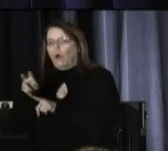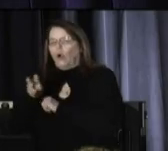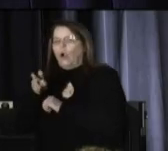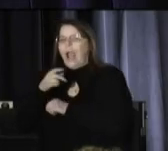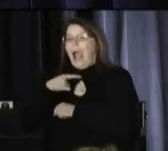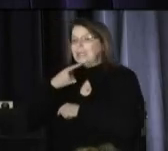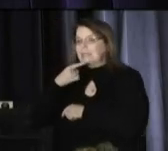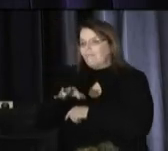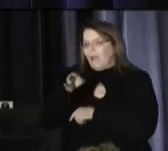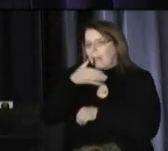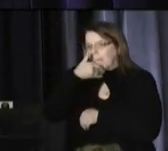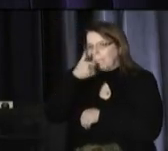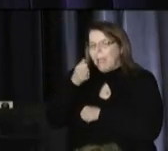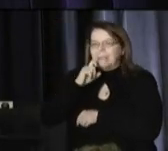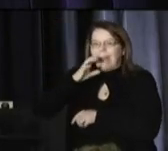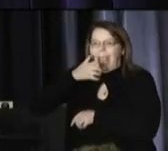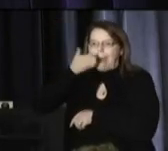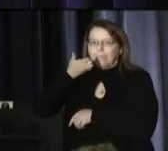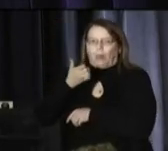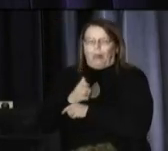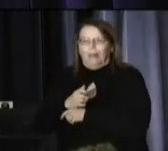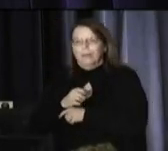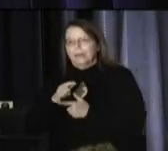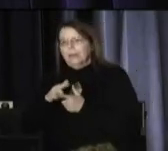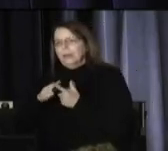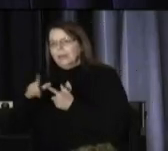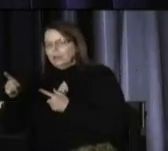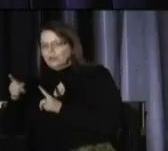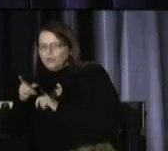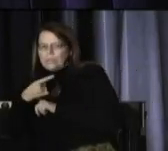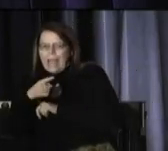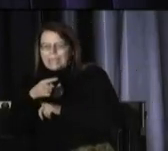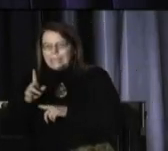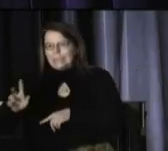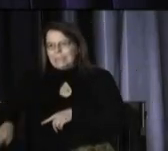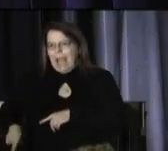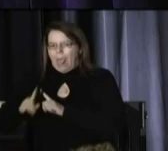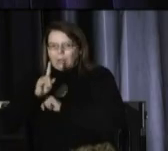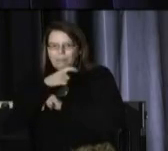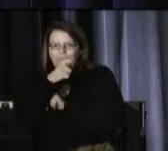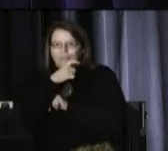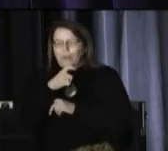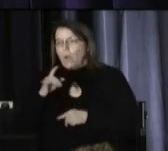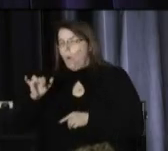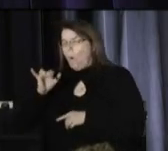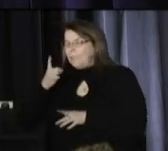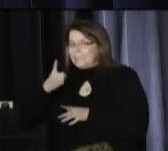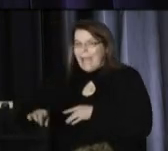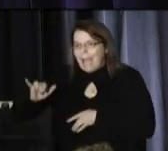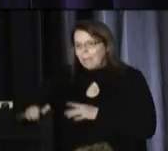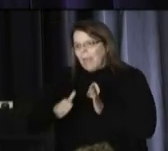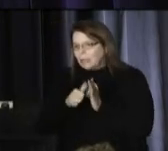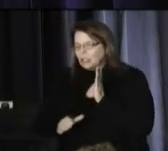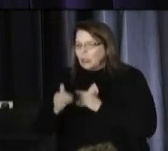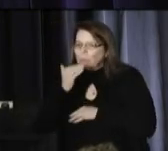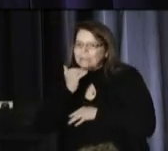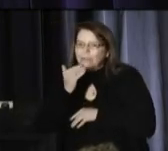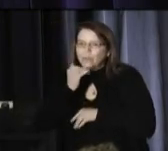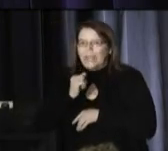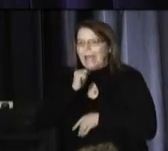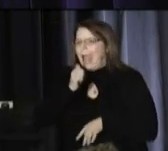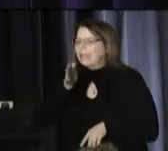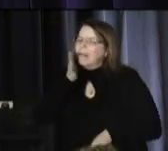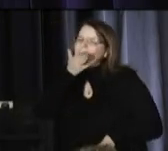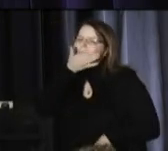apple, to rattle his tail like a dinner bell when he did. And damn, that shit was sweet. I didn't even wipe my